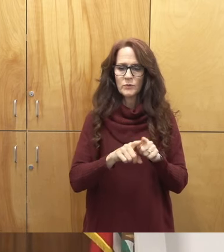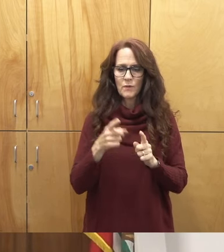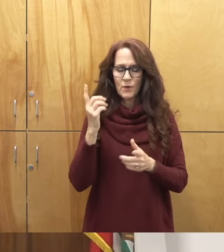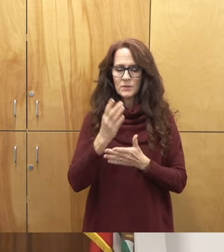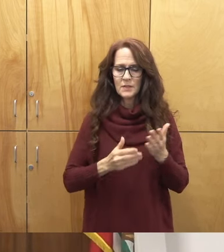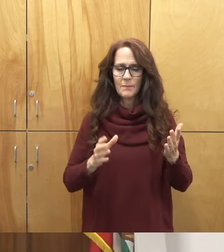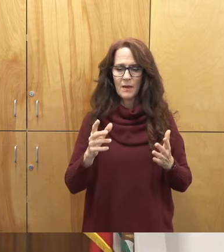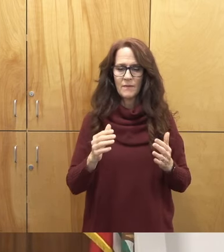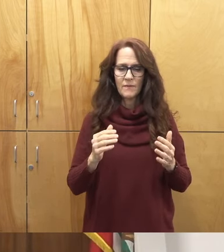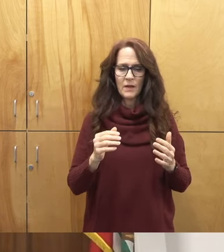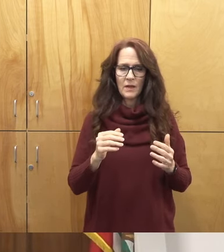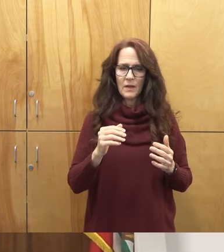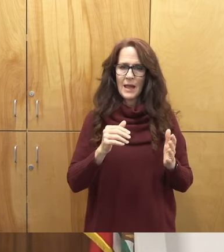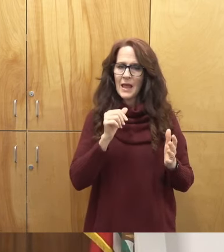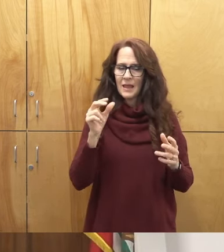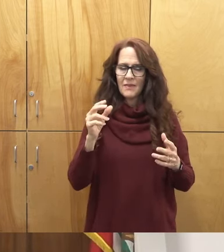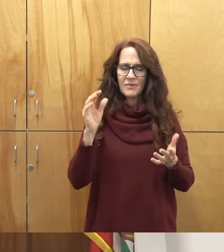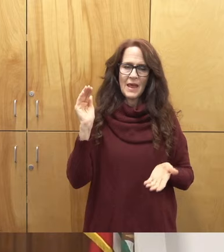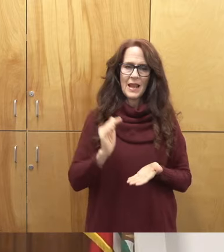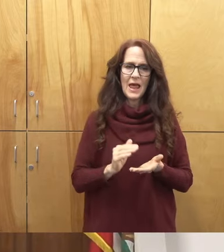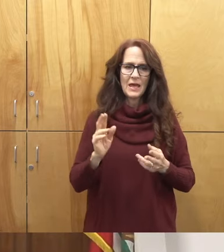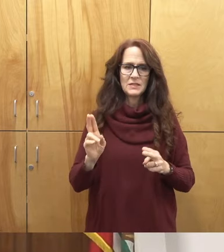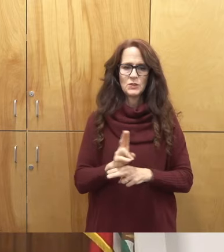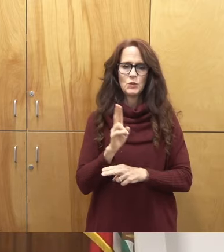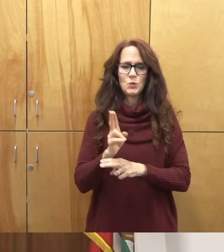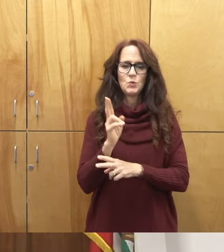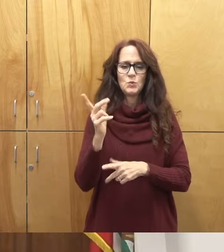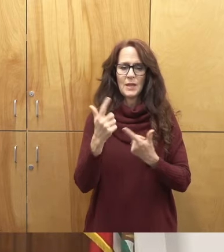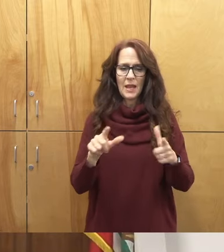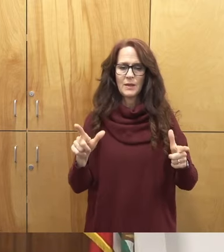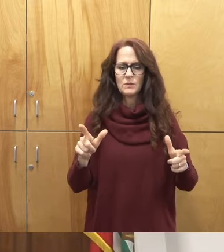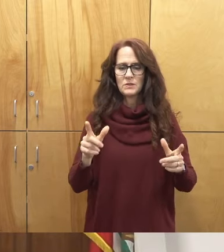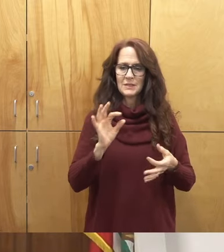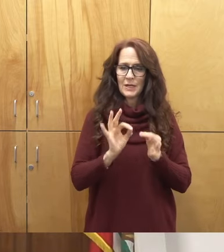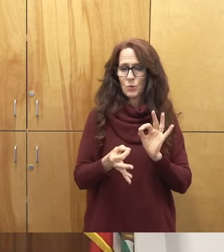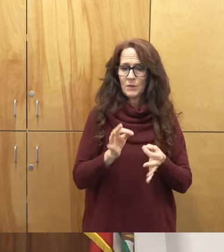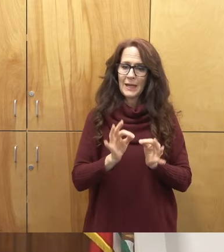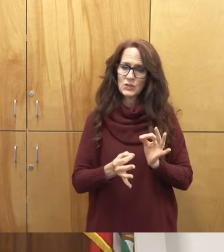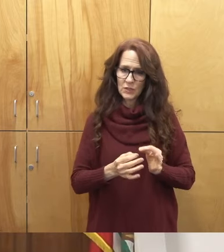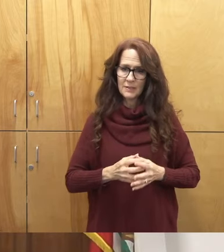of the less frequently sought languages and interpretation.